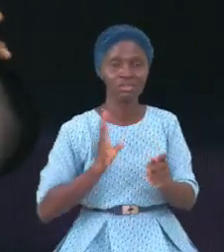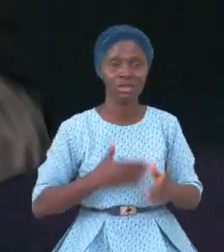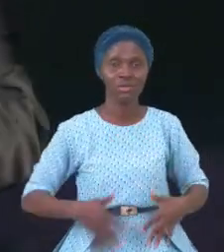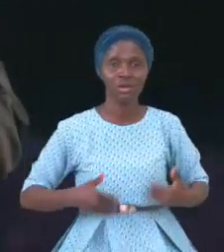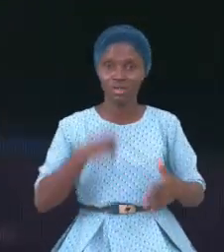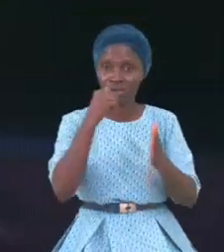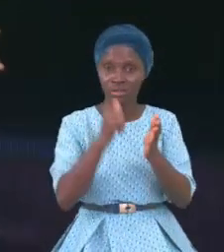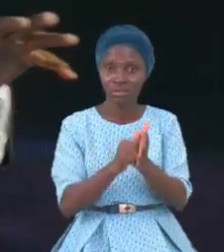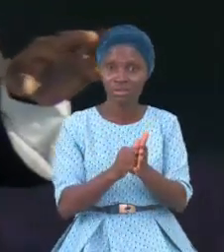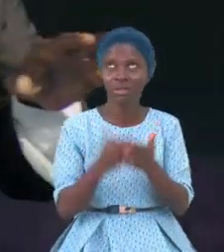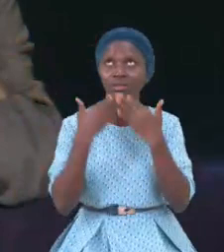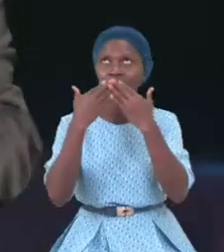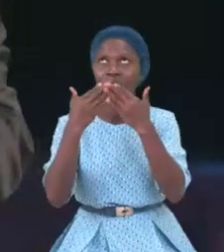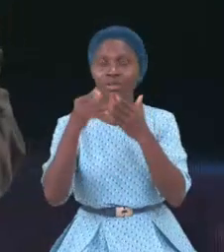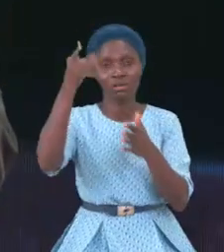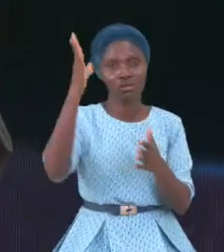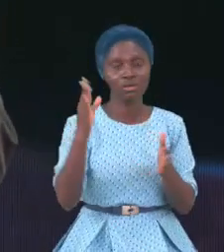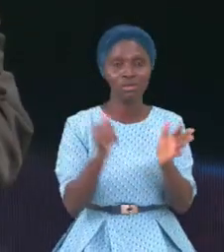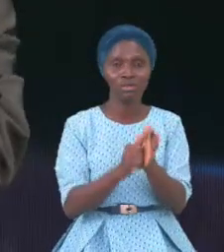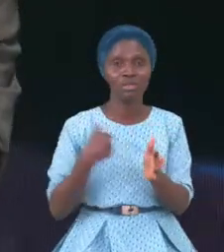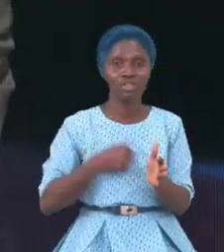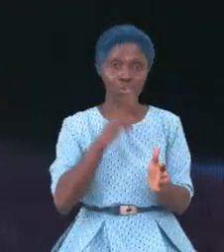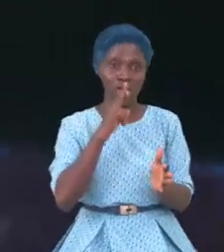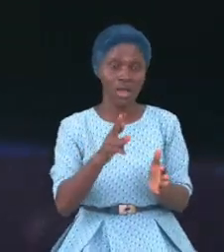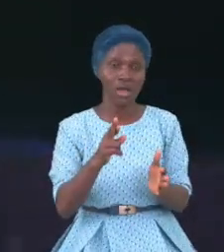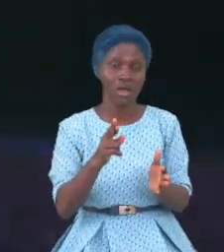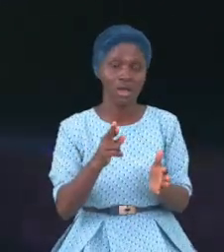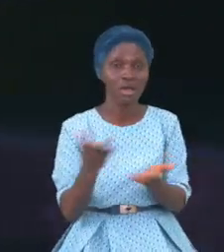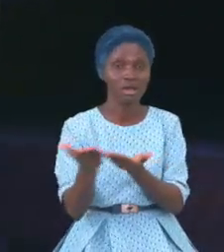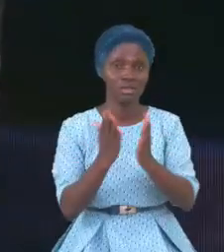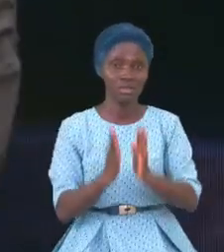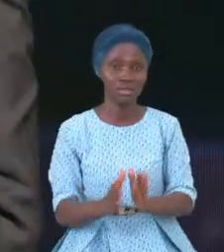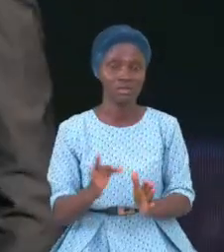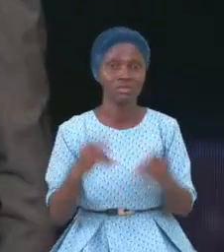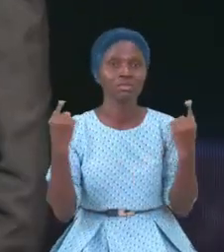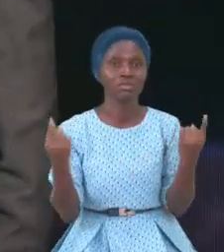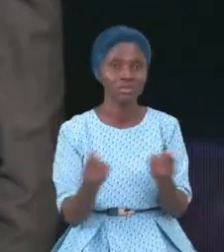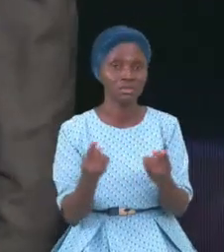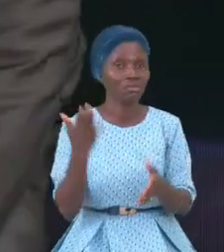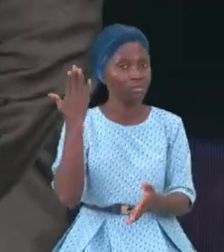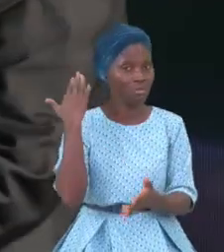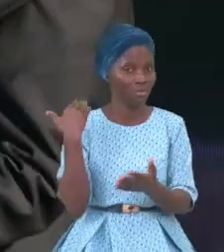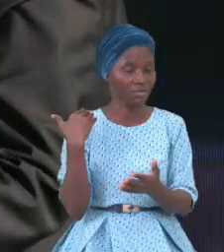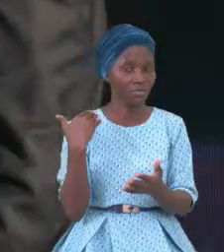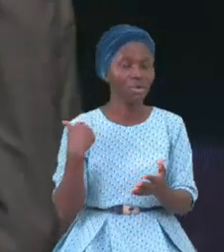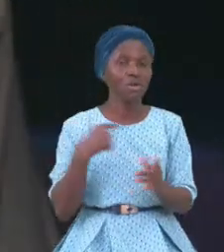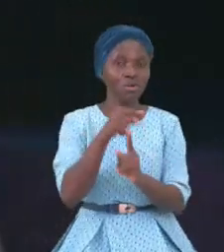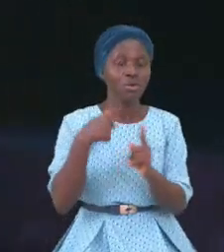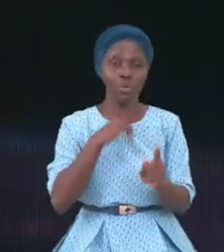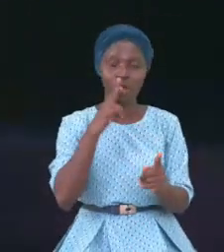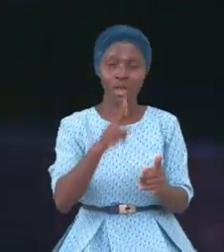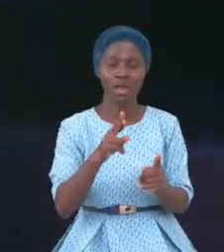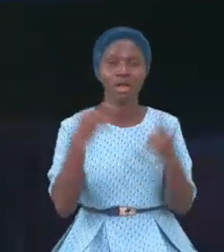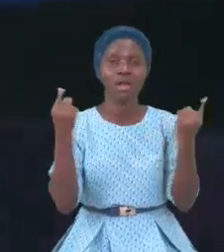thanked that ye were servants of sin. We were sinners, we had not been born again, when we didn't know